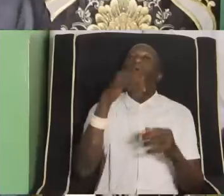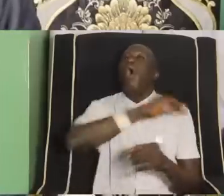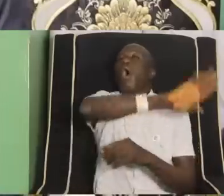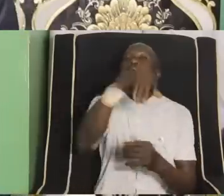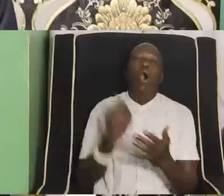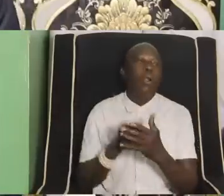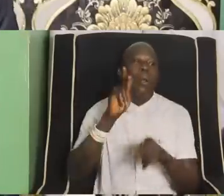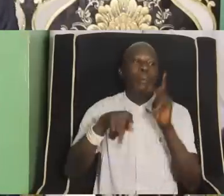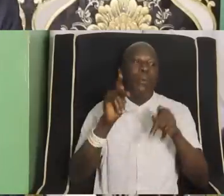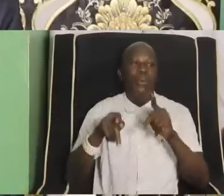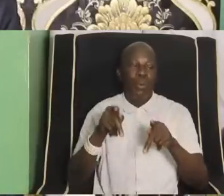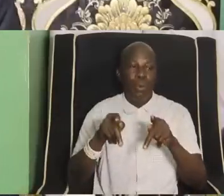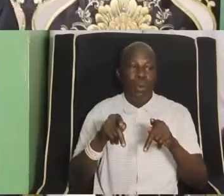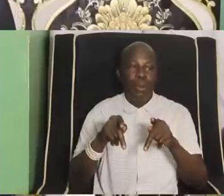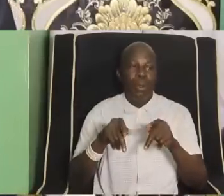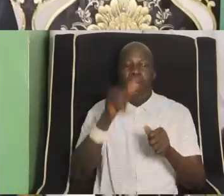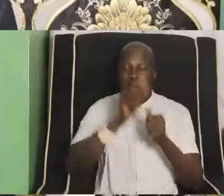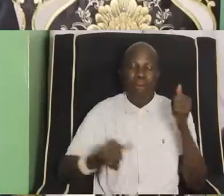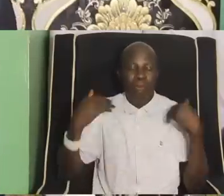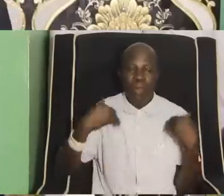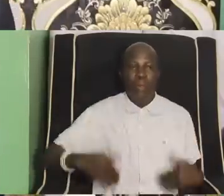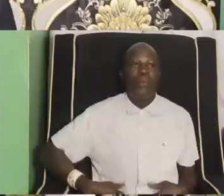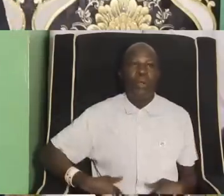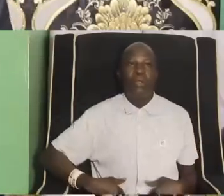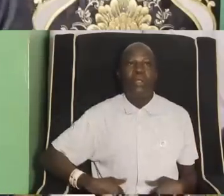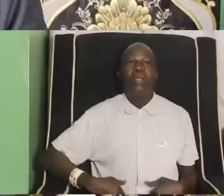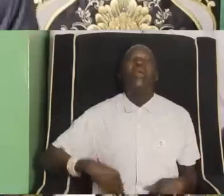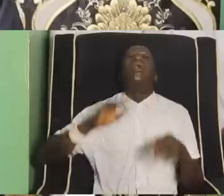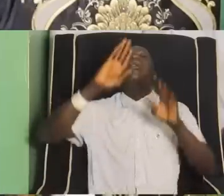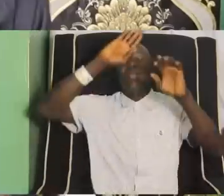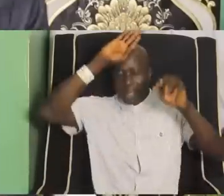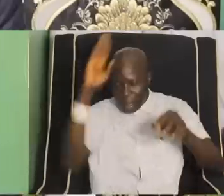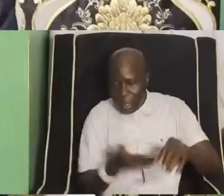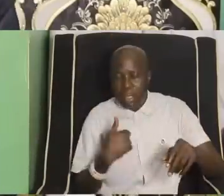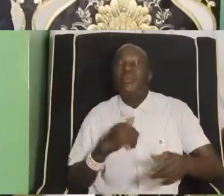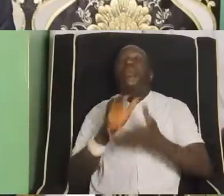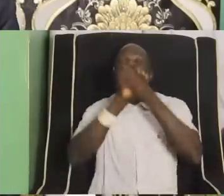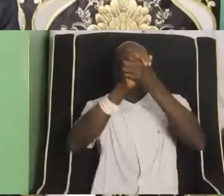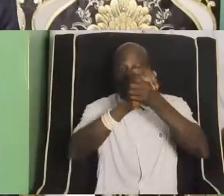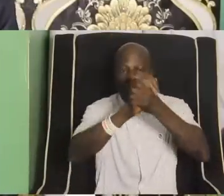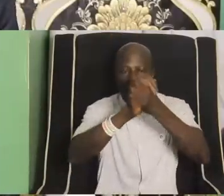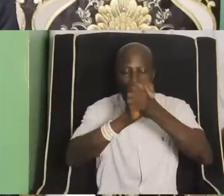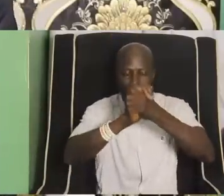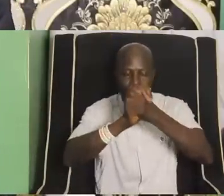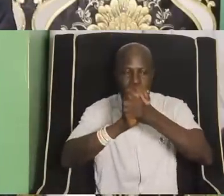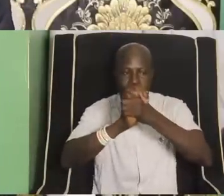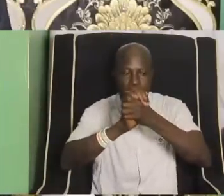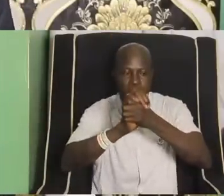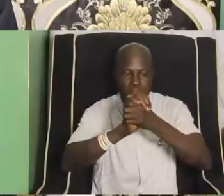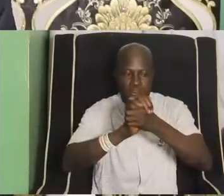head and we say give me kuorire kuorire